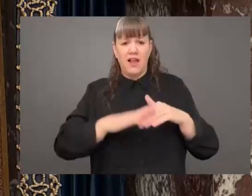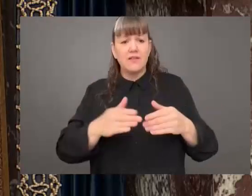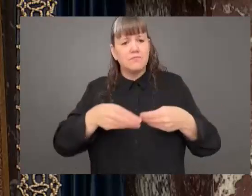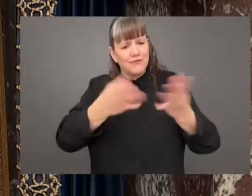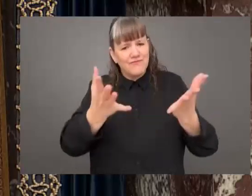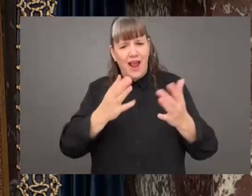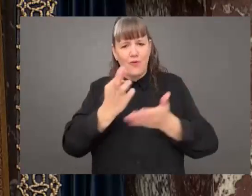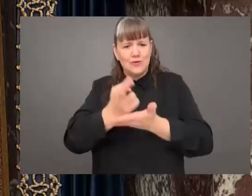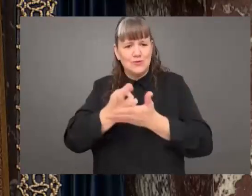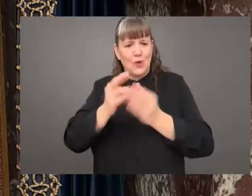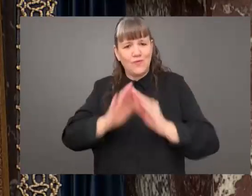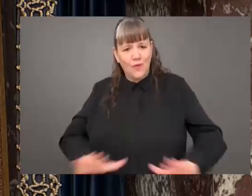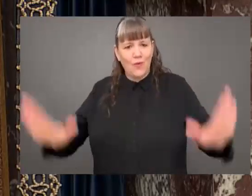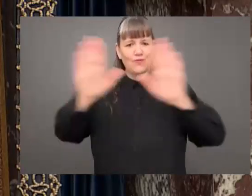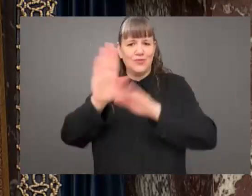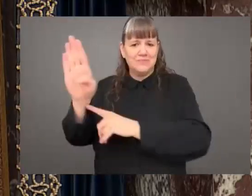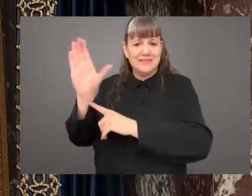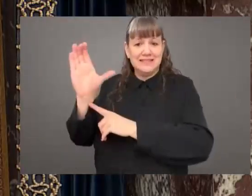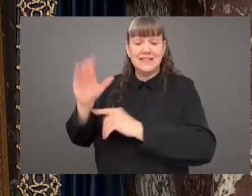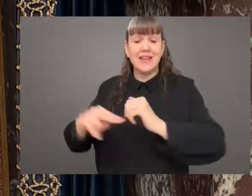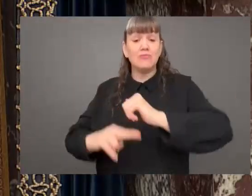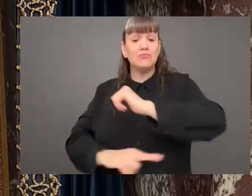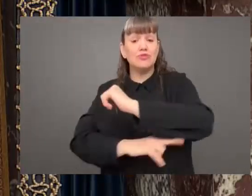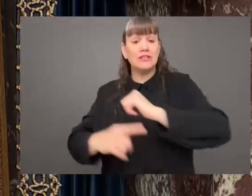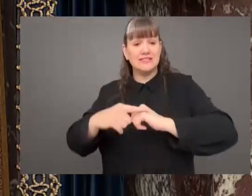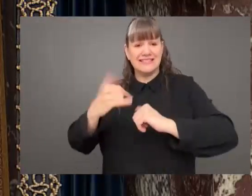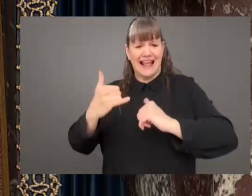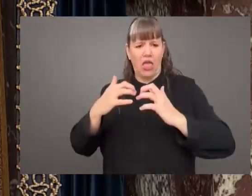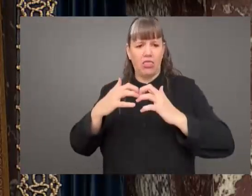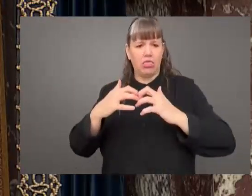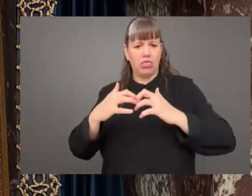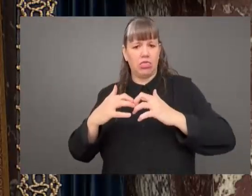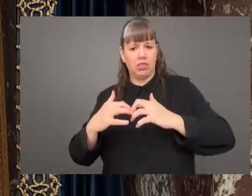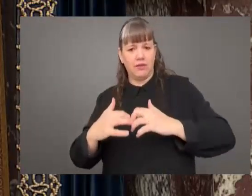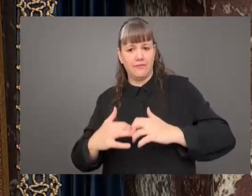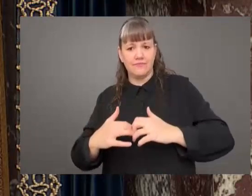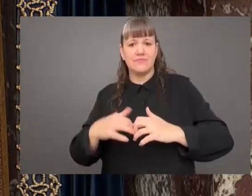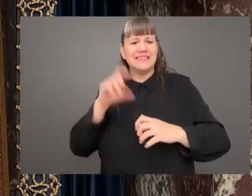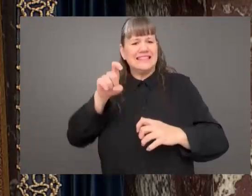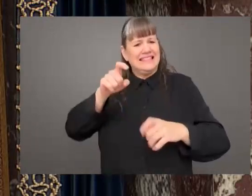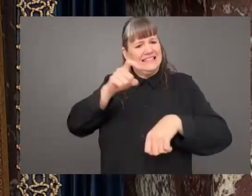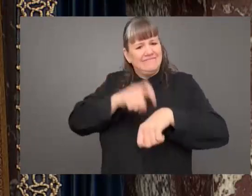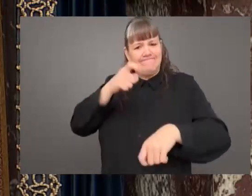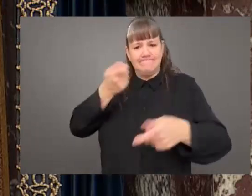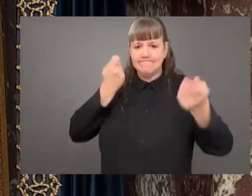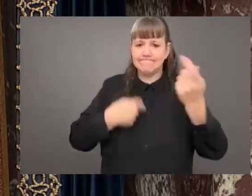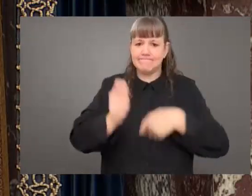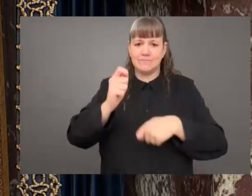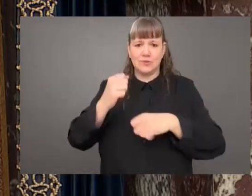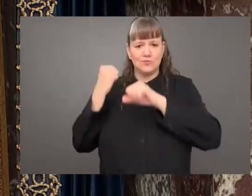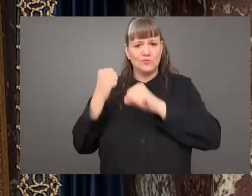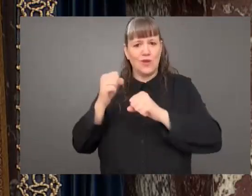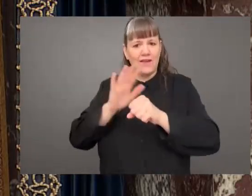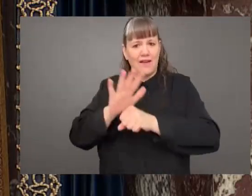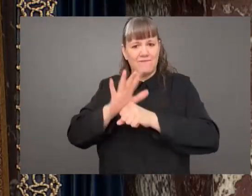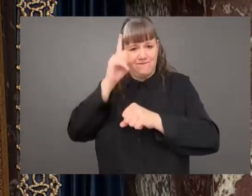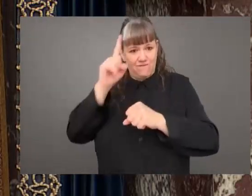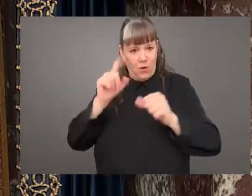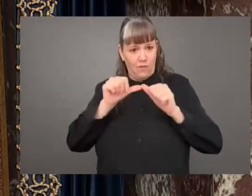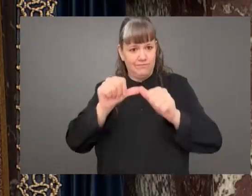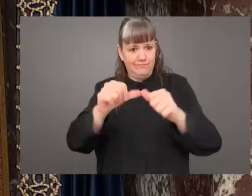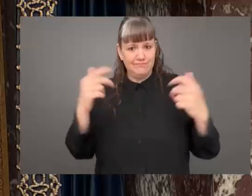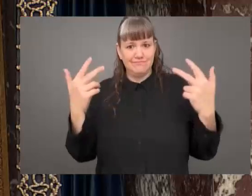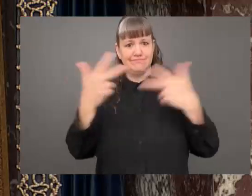British Columbia's essential trade goods. The people of my region have been promised a new bridge for over